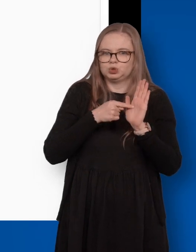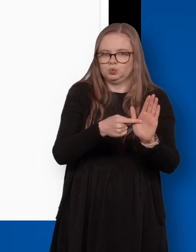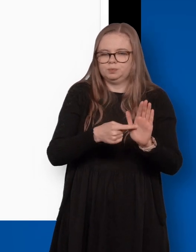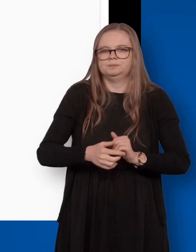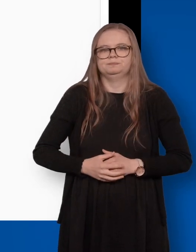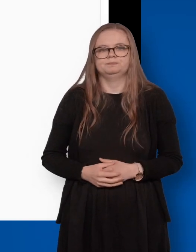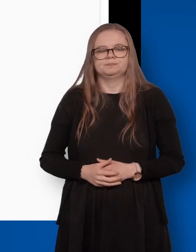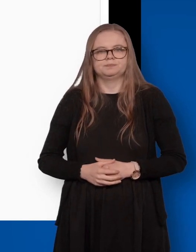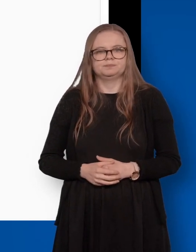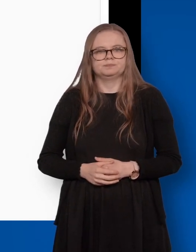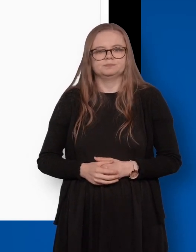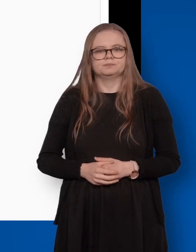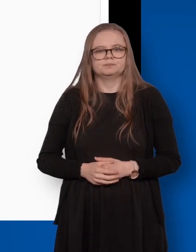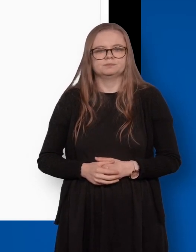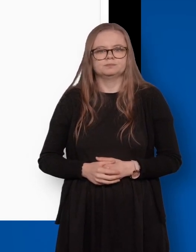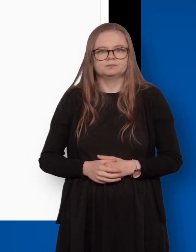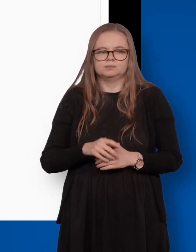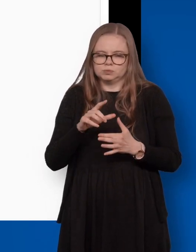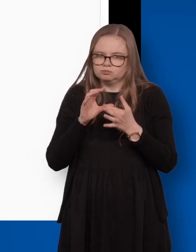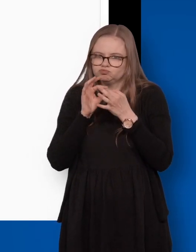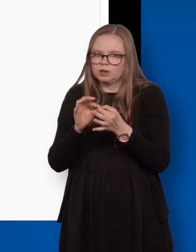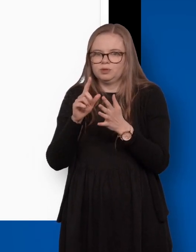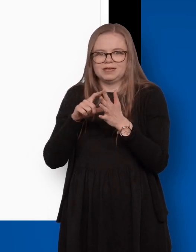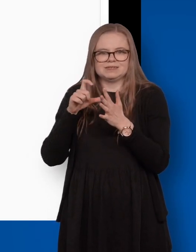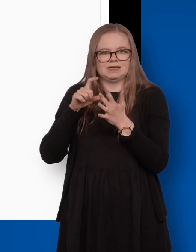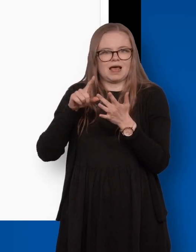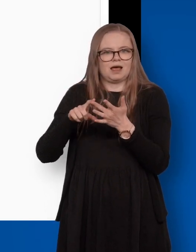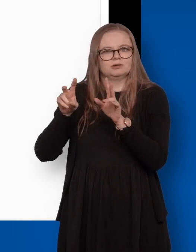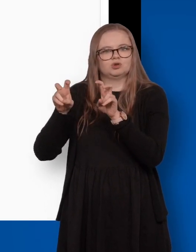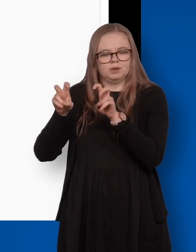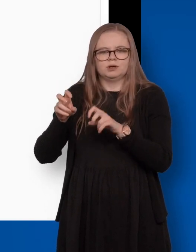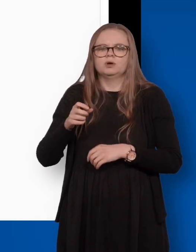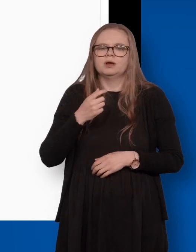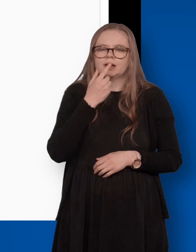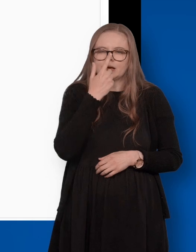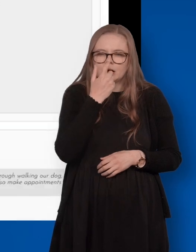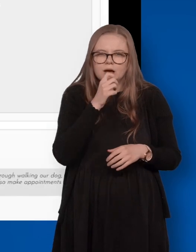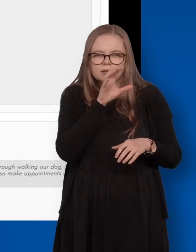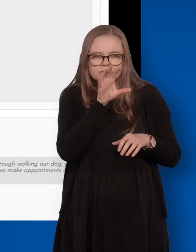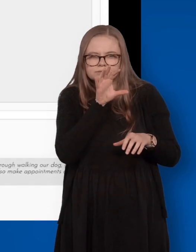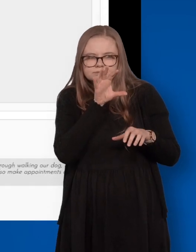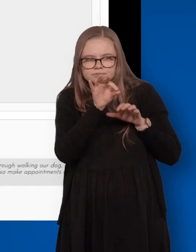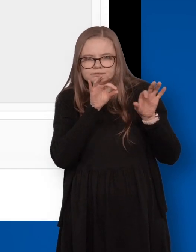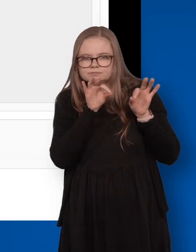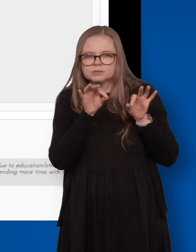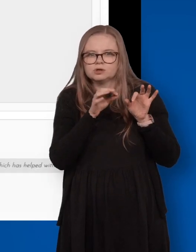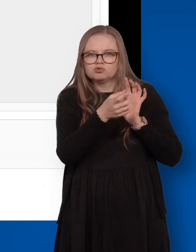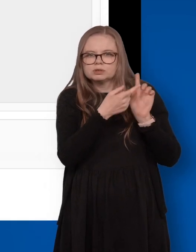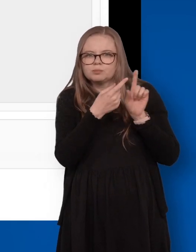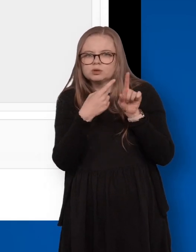yeah, of course, relating to that, much more relevant to EDI, one thing we can do with this is filter all of